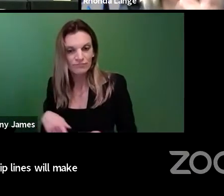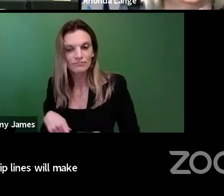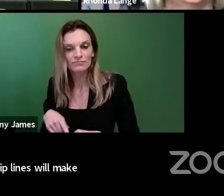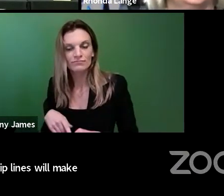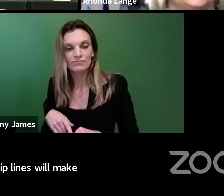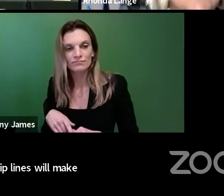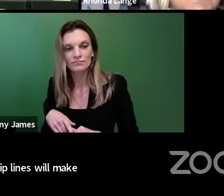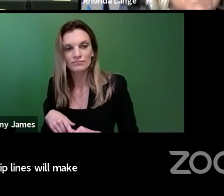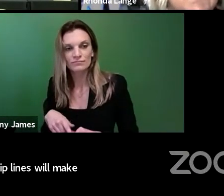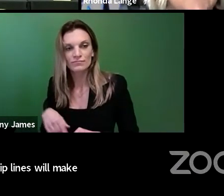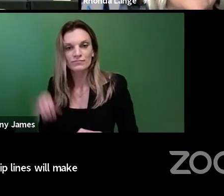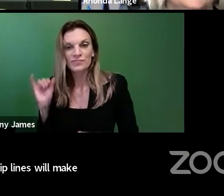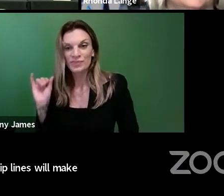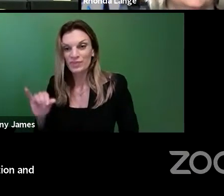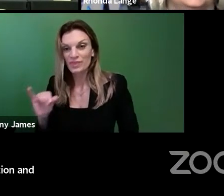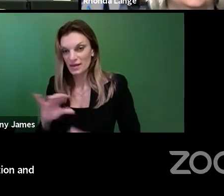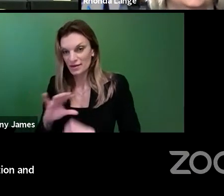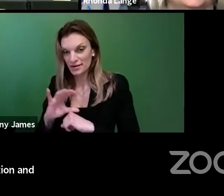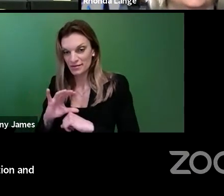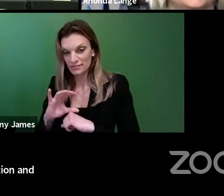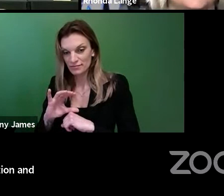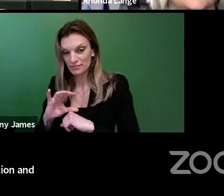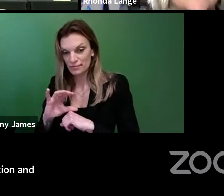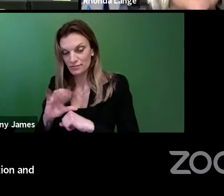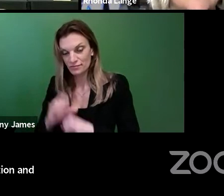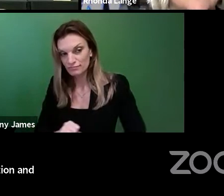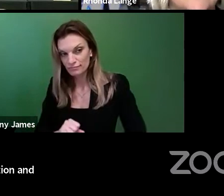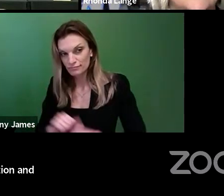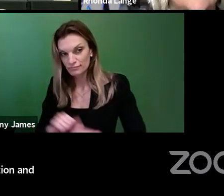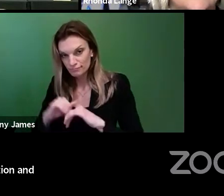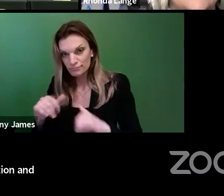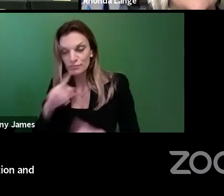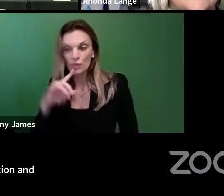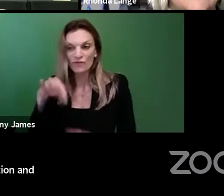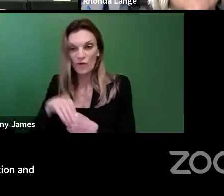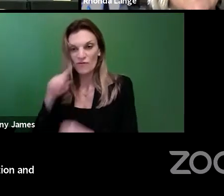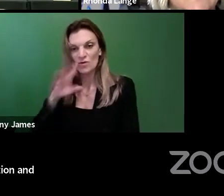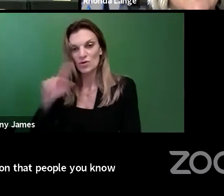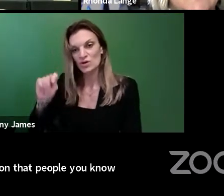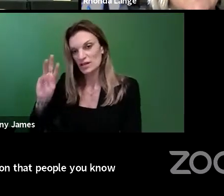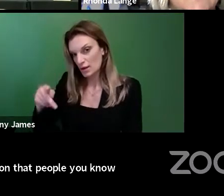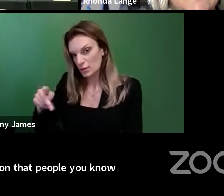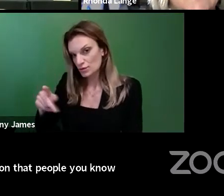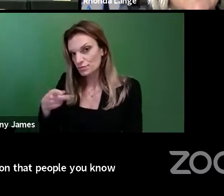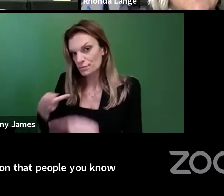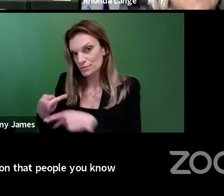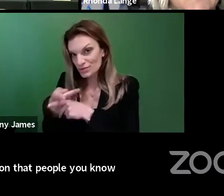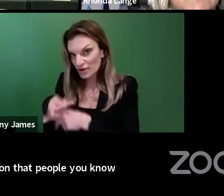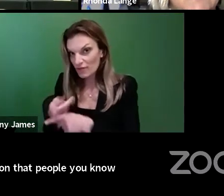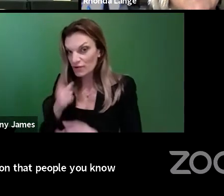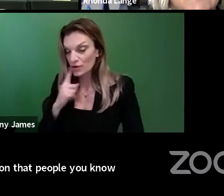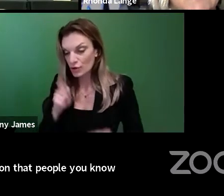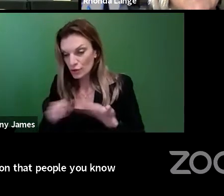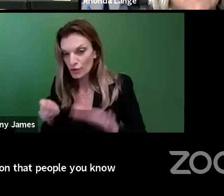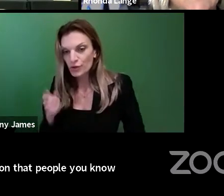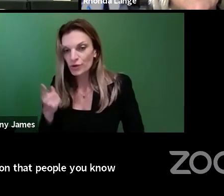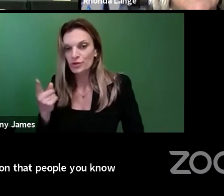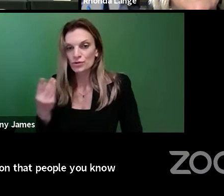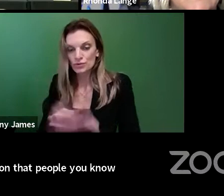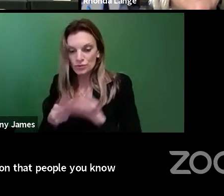accustomed demarcation that people, you know, vote for their township supervisor, clerk, treasurer, and so